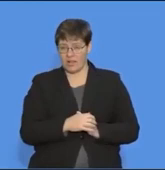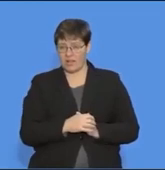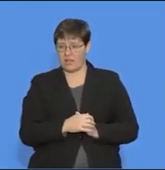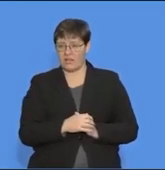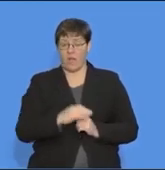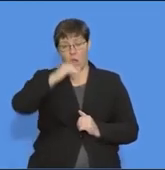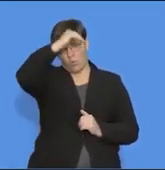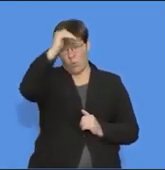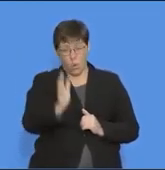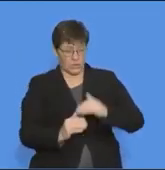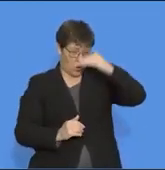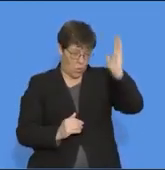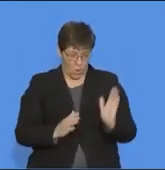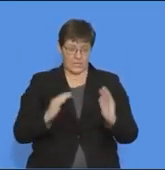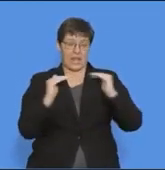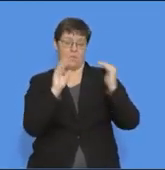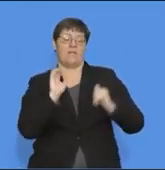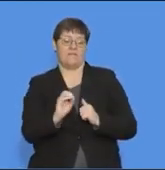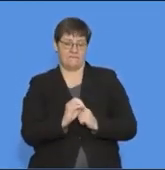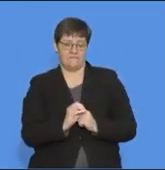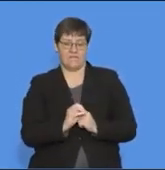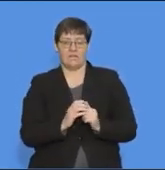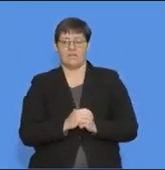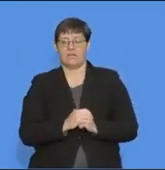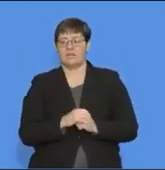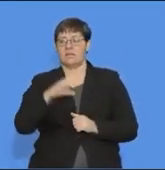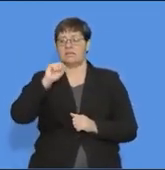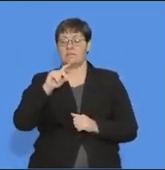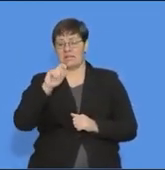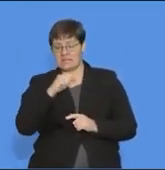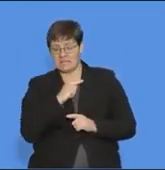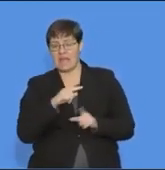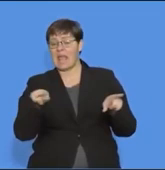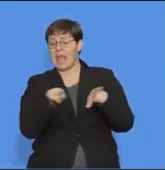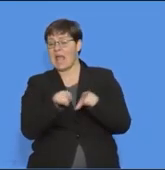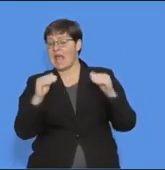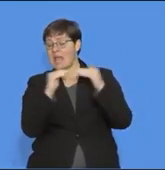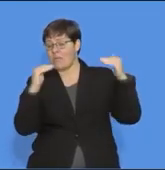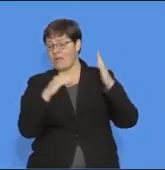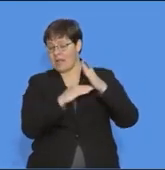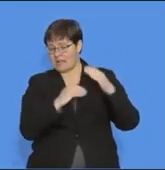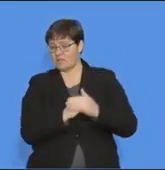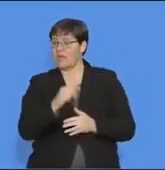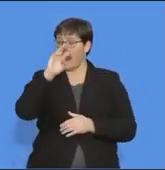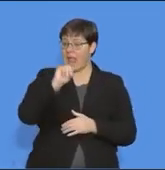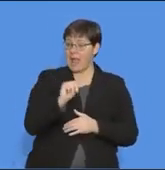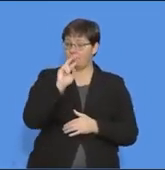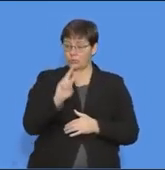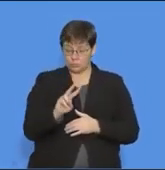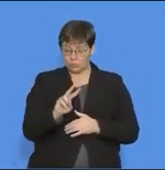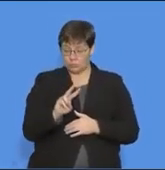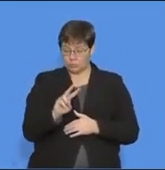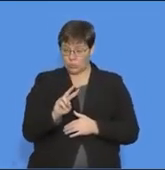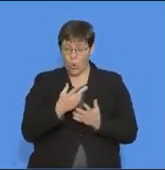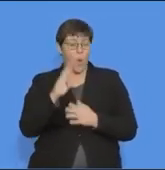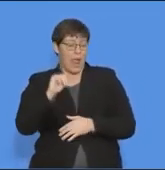know that those chords are equal, therefore they subtend equal angles. So if I find M2,